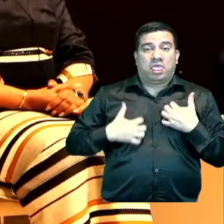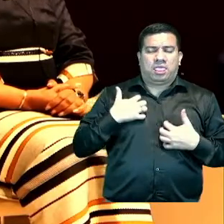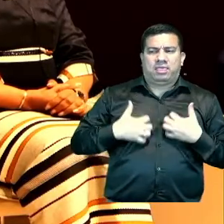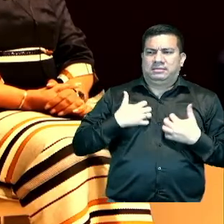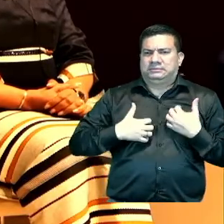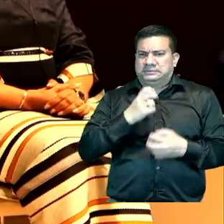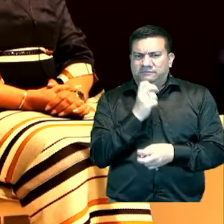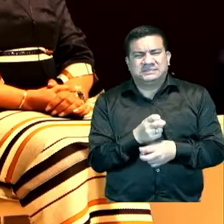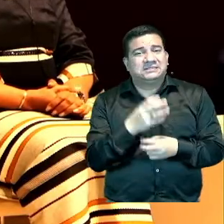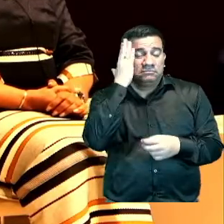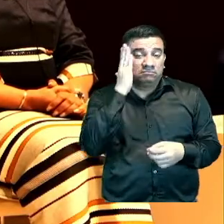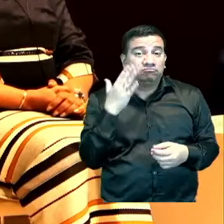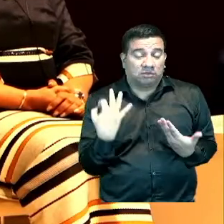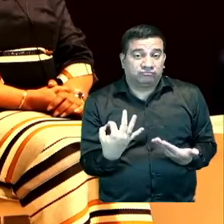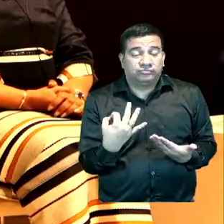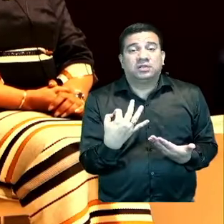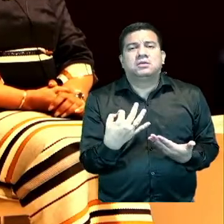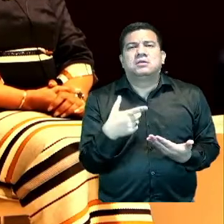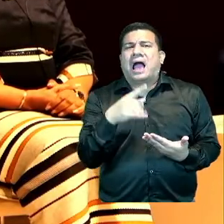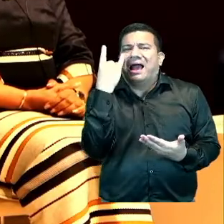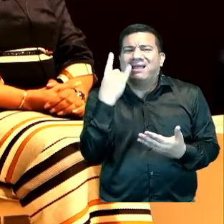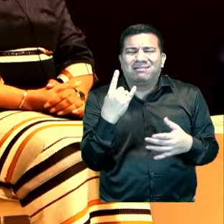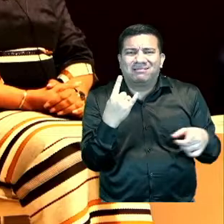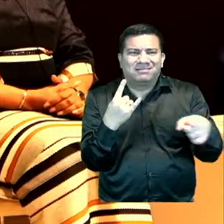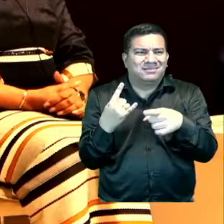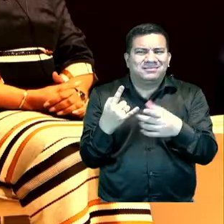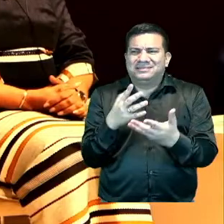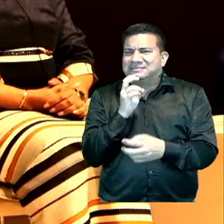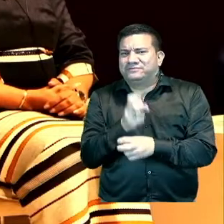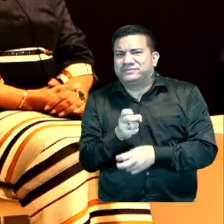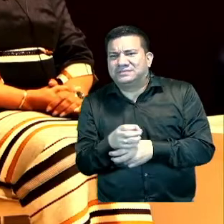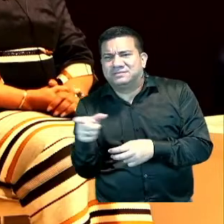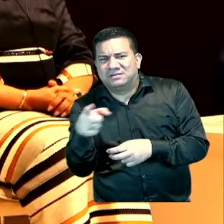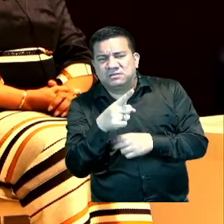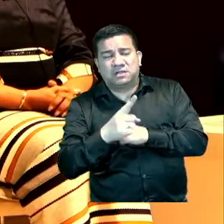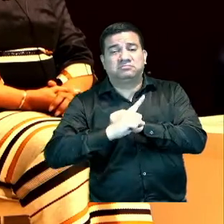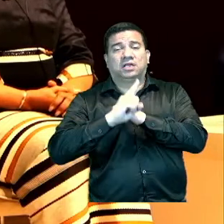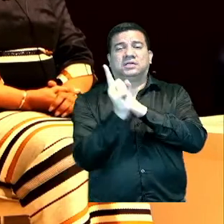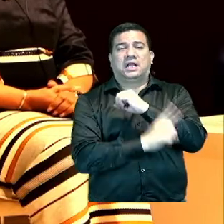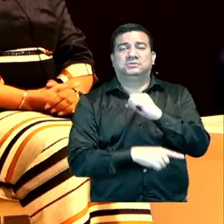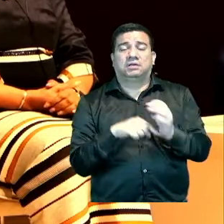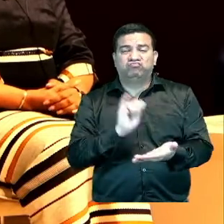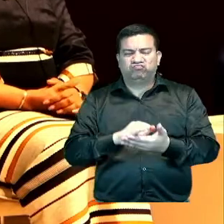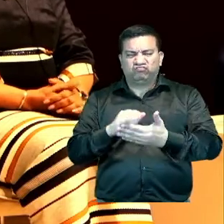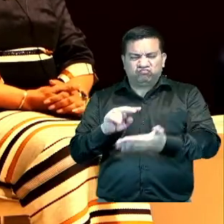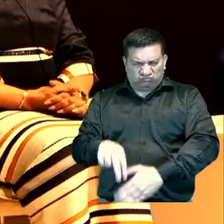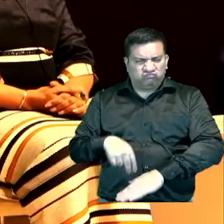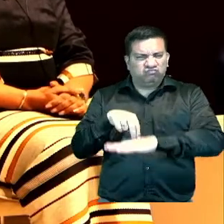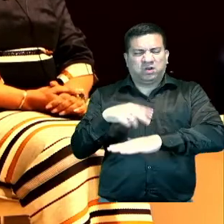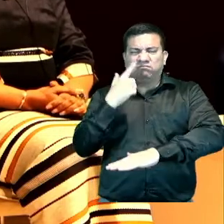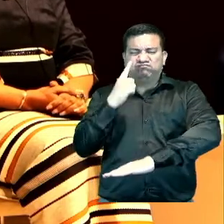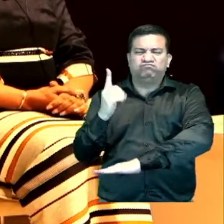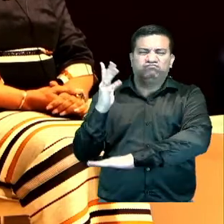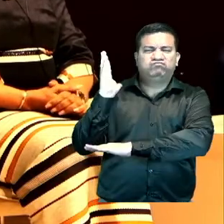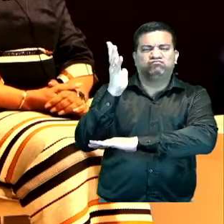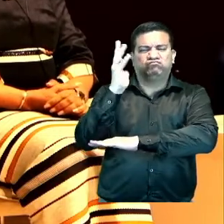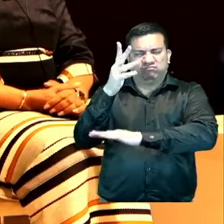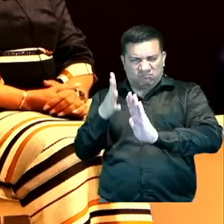no obedience, there is punishment and there is violence. Therefore, the price for speaking up is